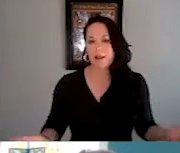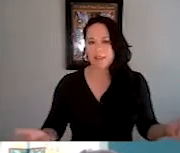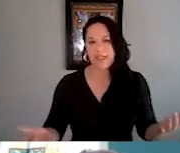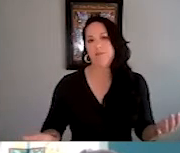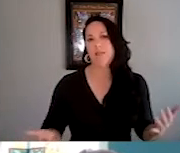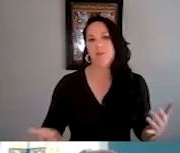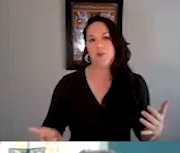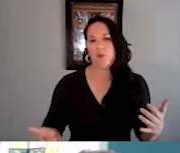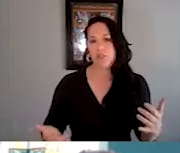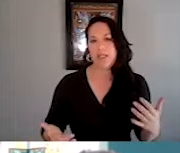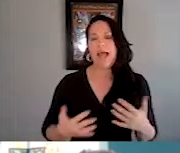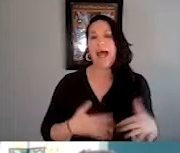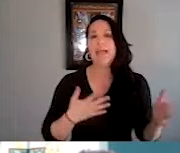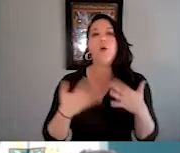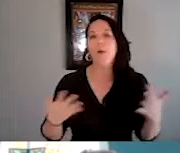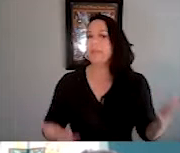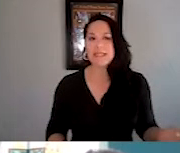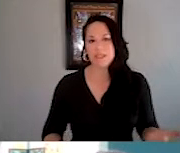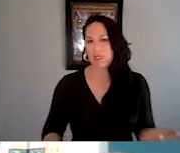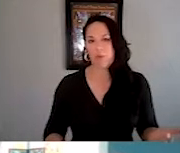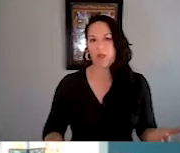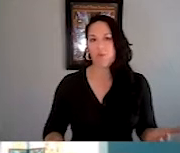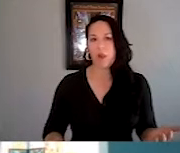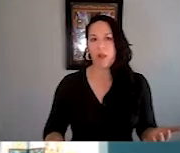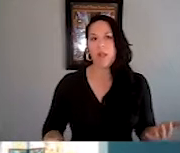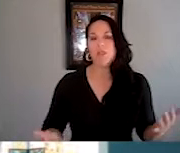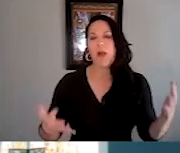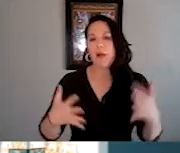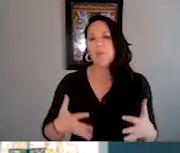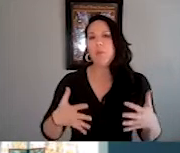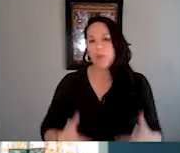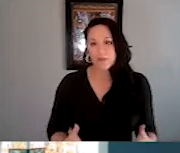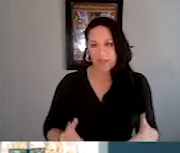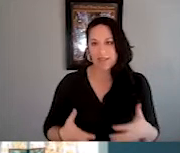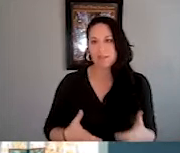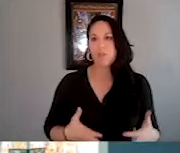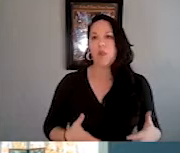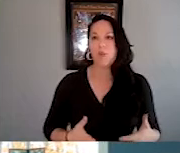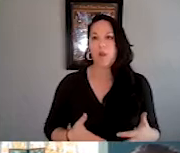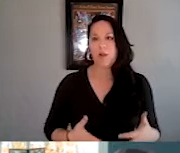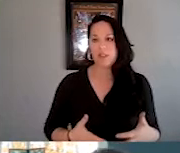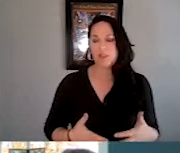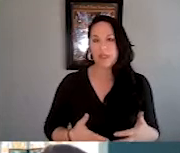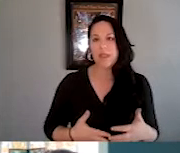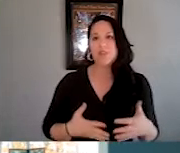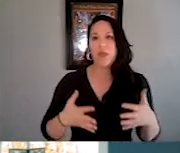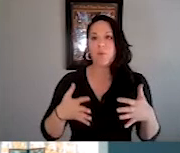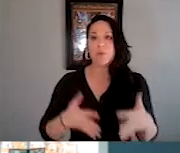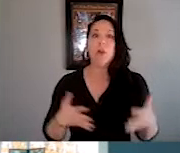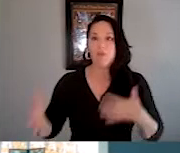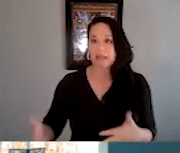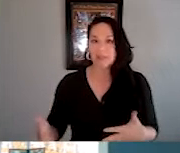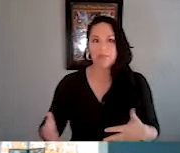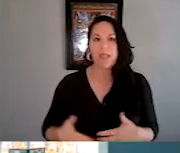The prior executive director of a coalition, I know how busy each and every one of you are. So how do we weave this into the work that we're already doing so